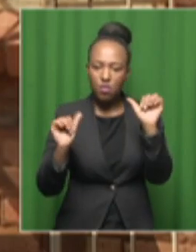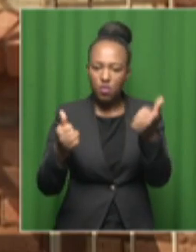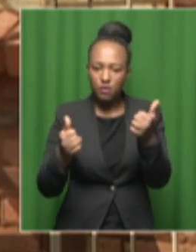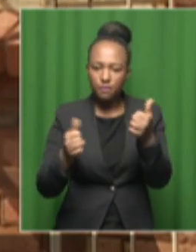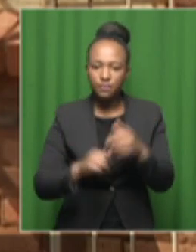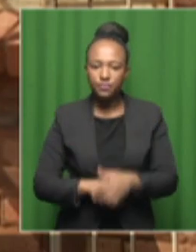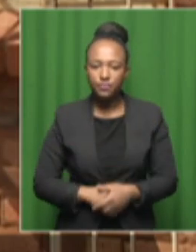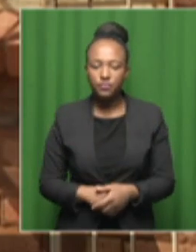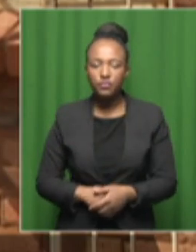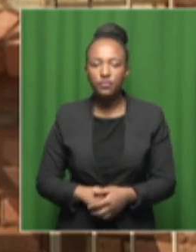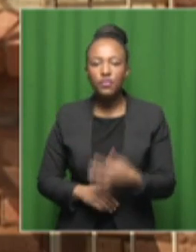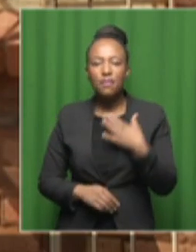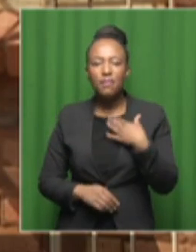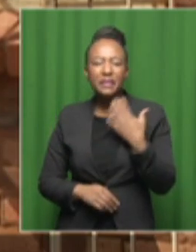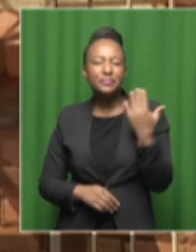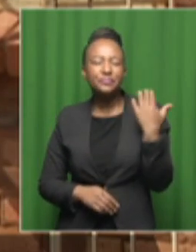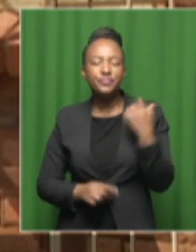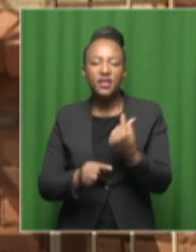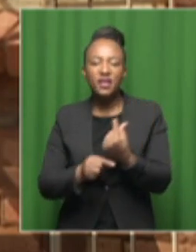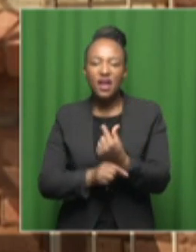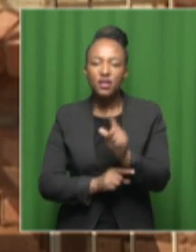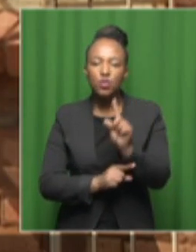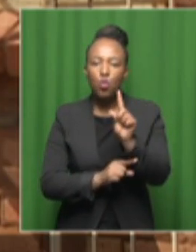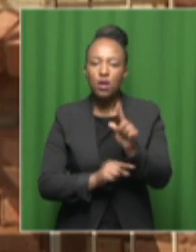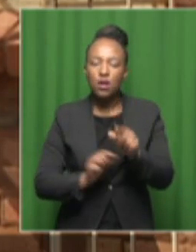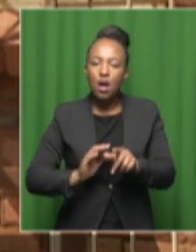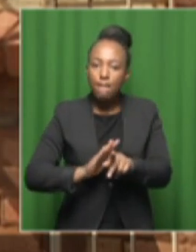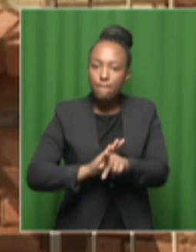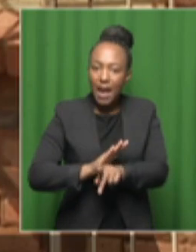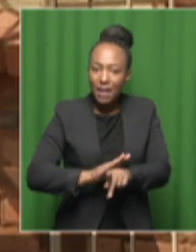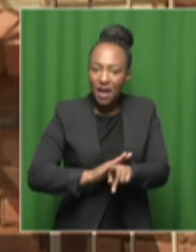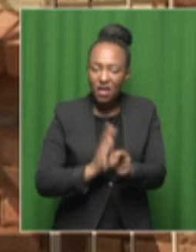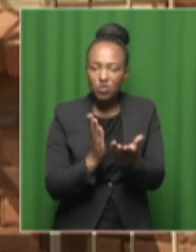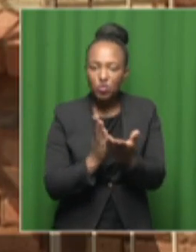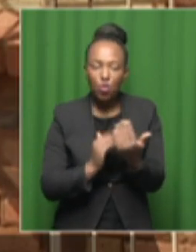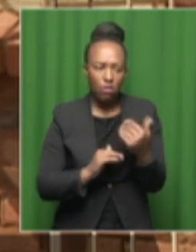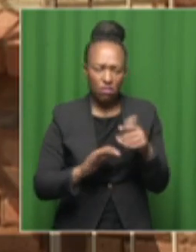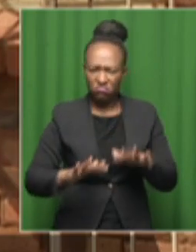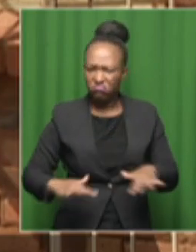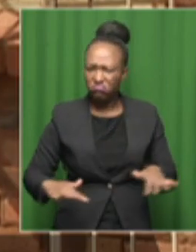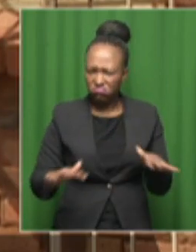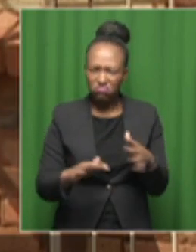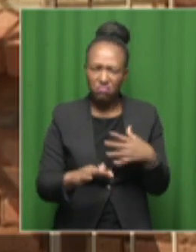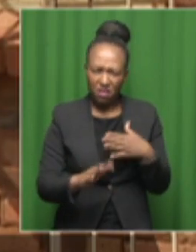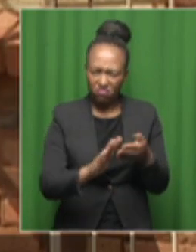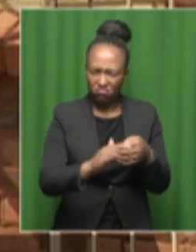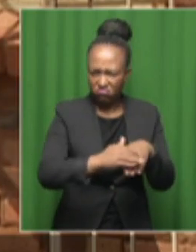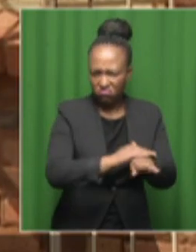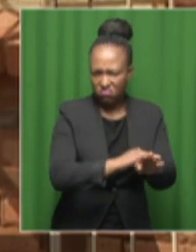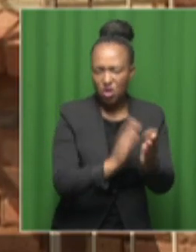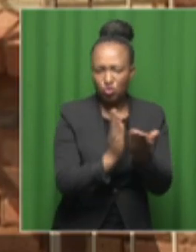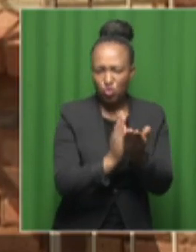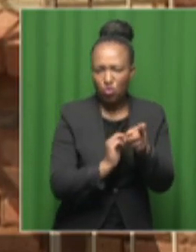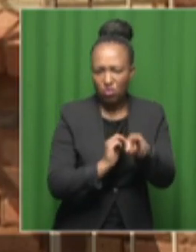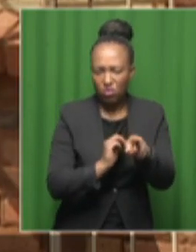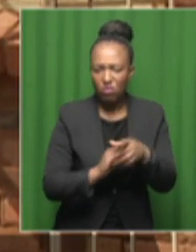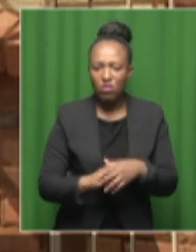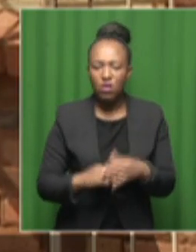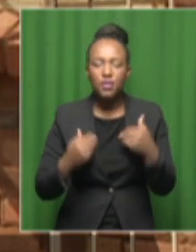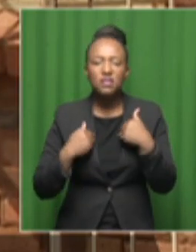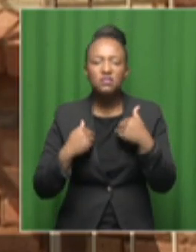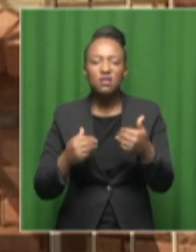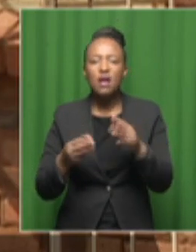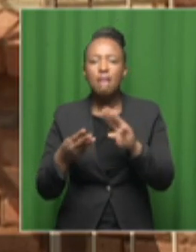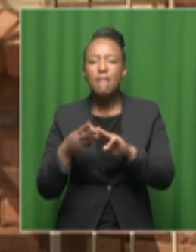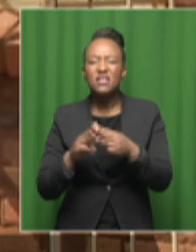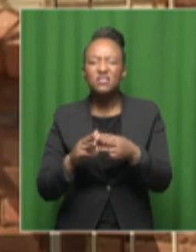one, it was at a primary school around here. Yes, so I started, like, mathematics